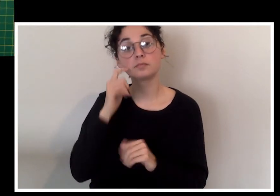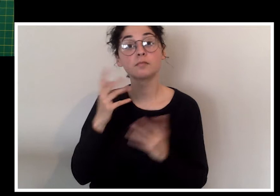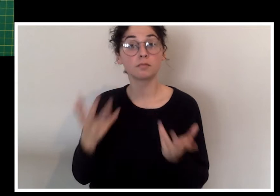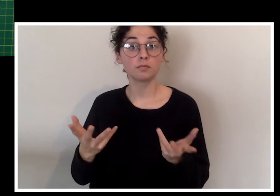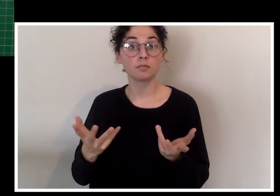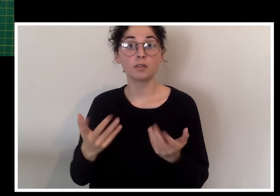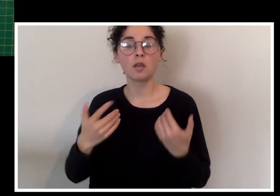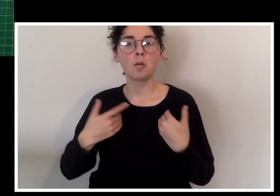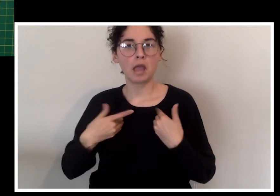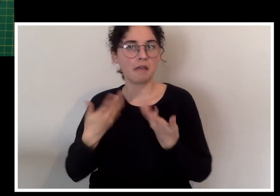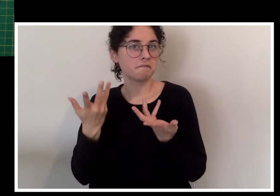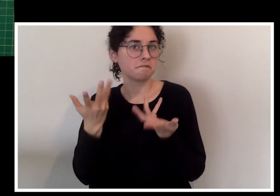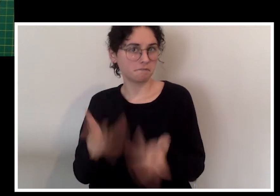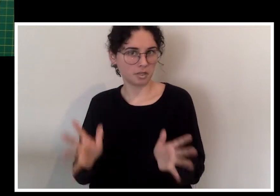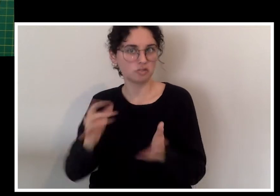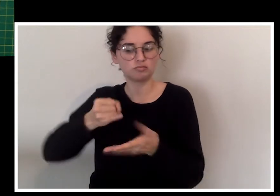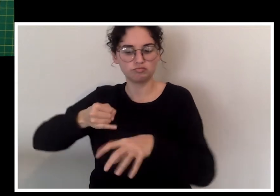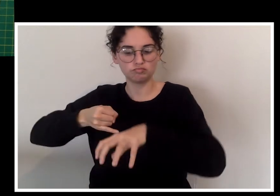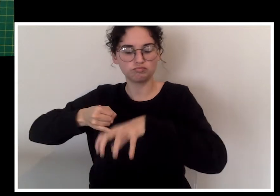So once you have everything traced,